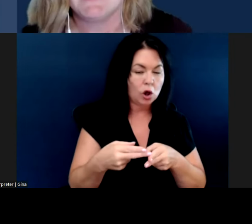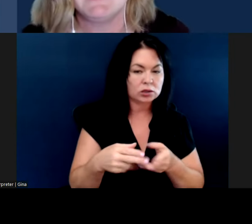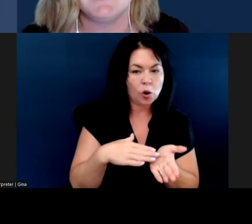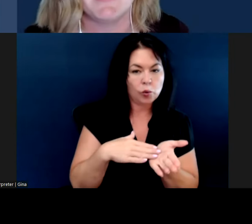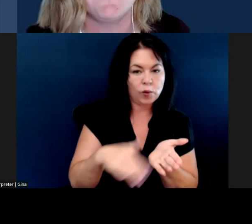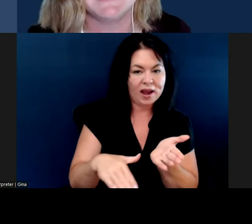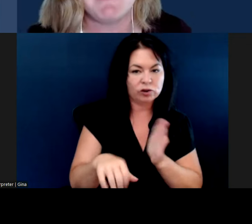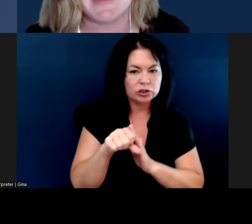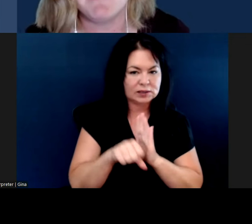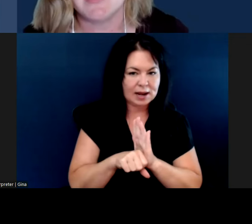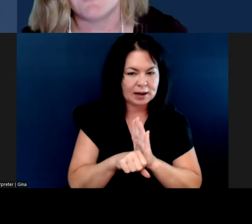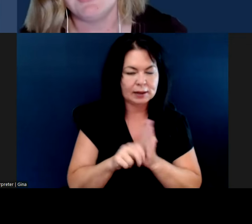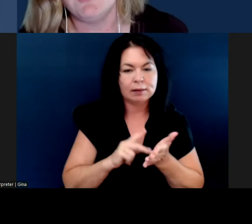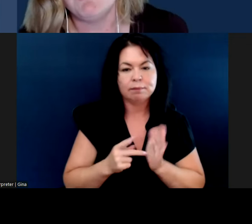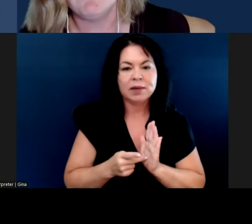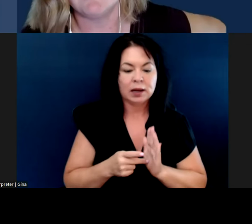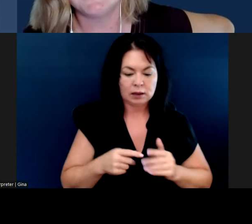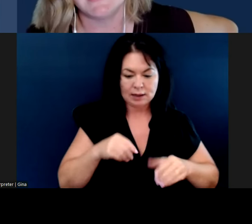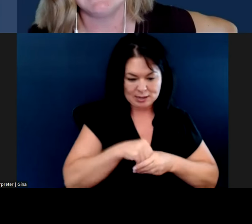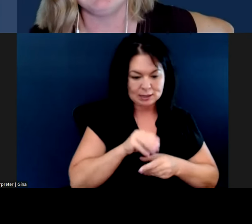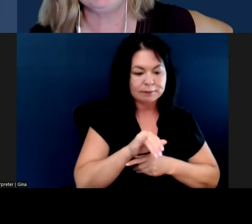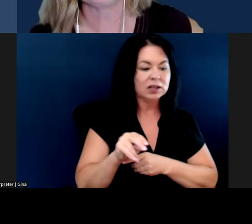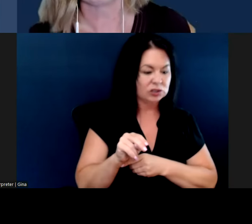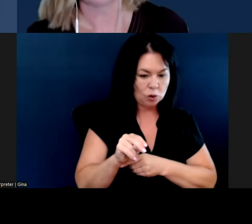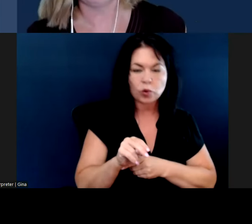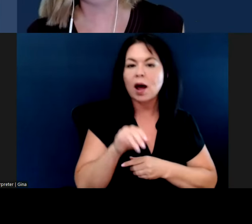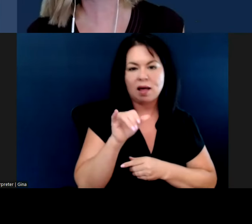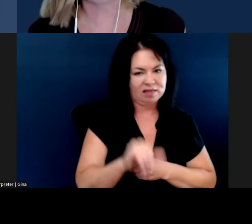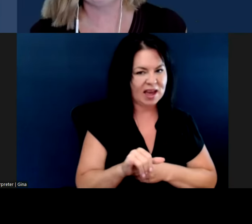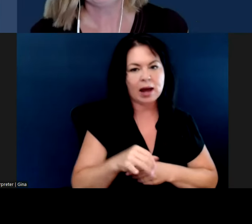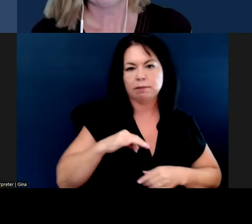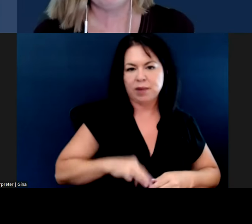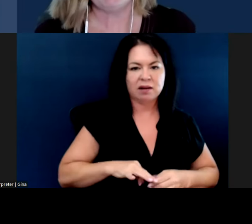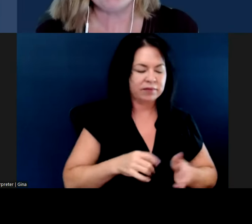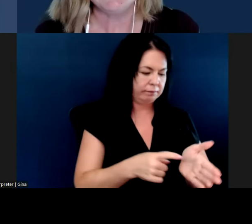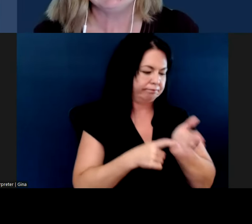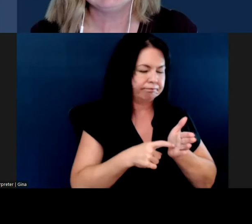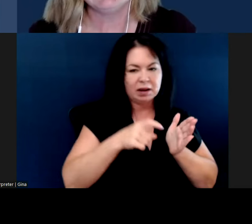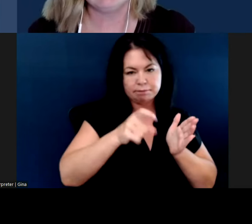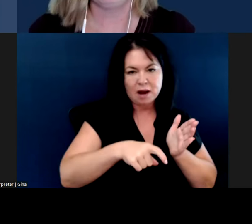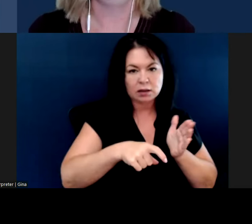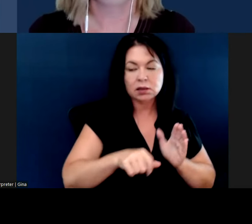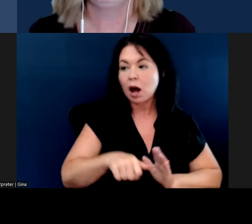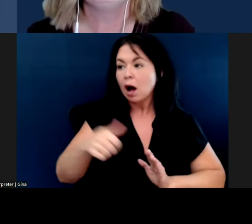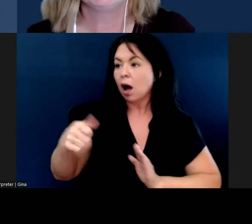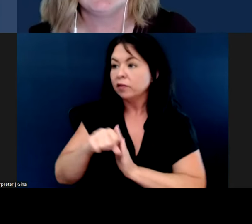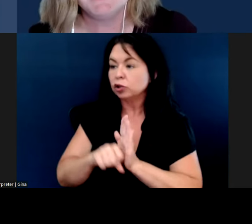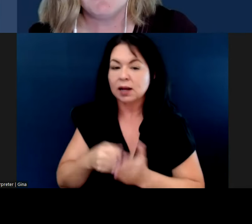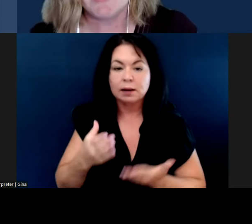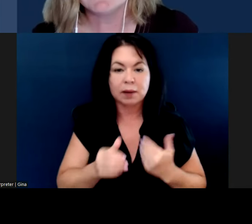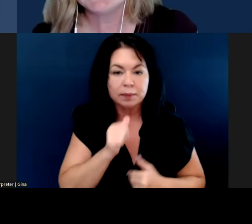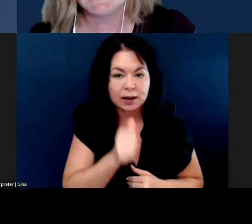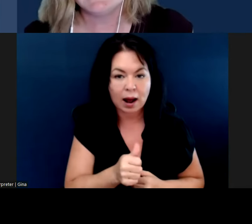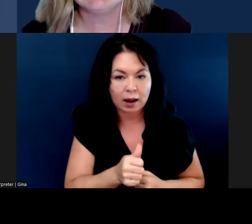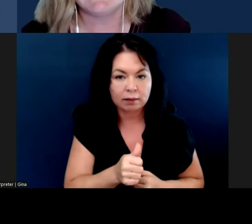Minnesota mandated benefits may not be covered if you move out of state. So what that means, with Minnesota being